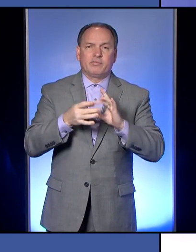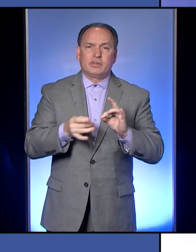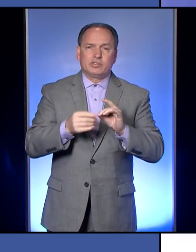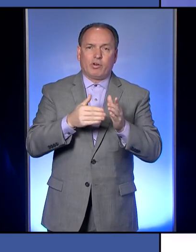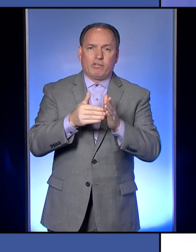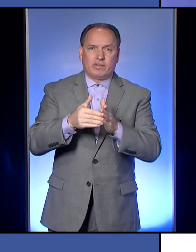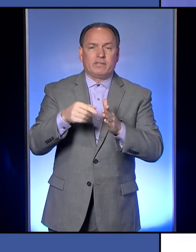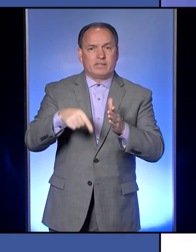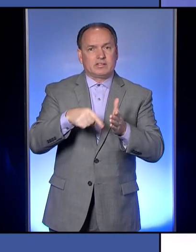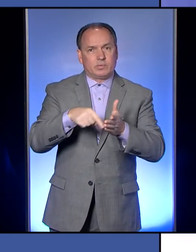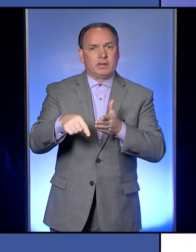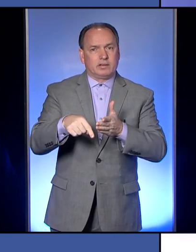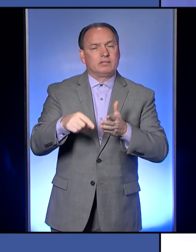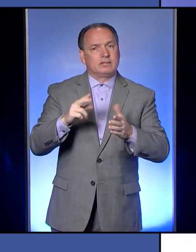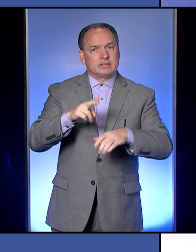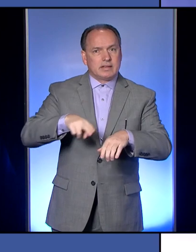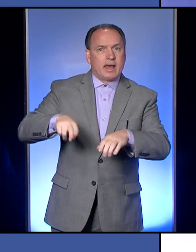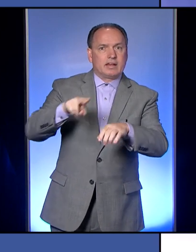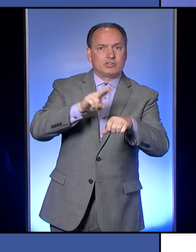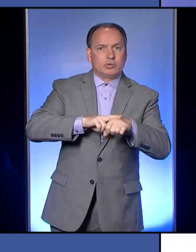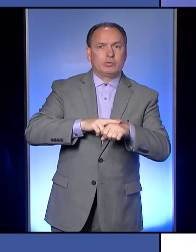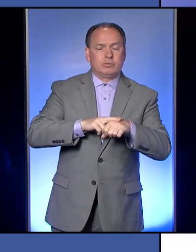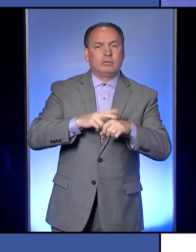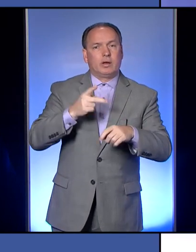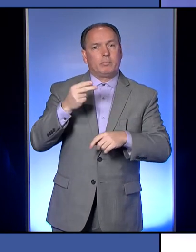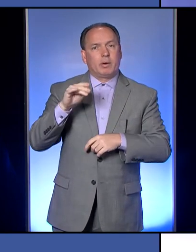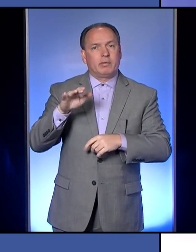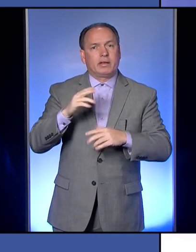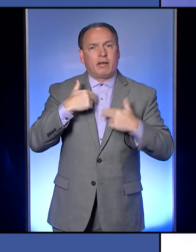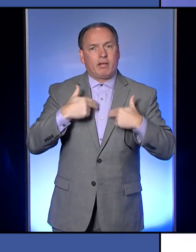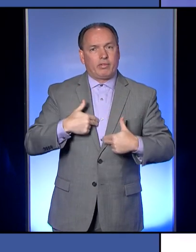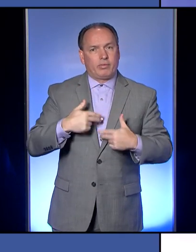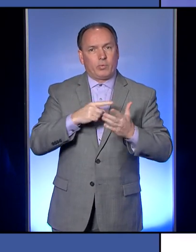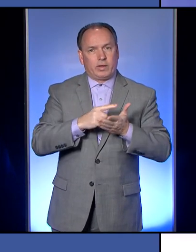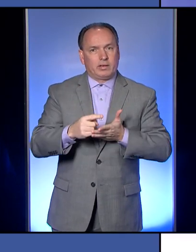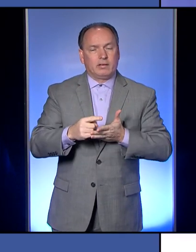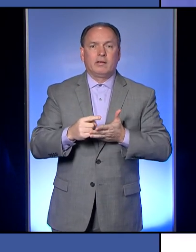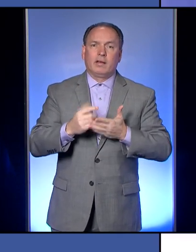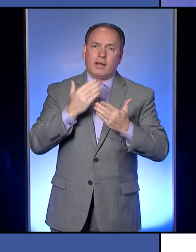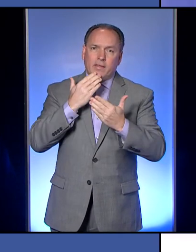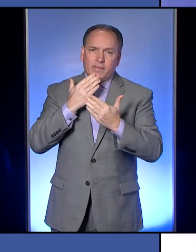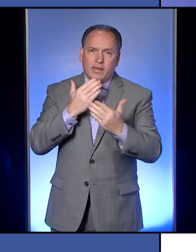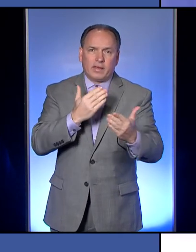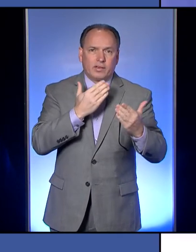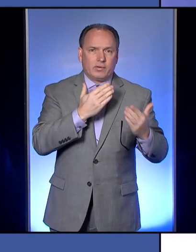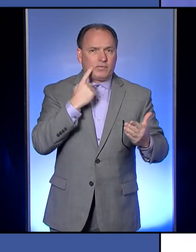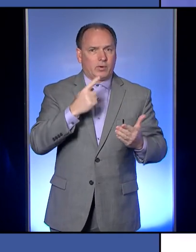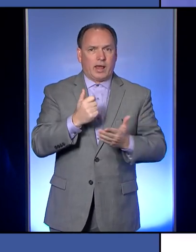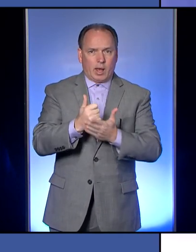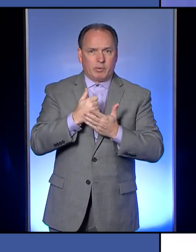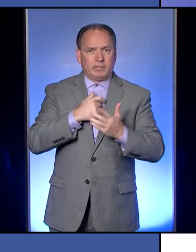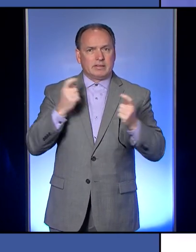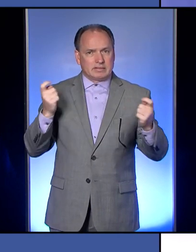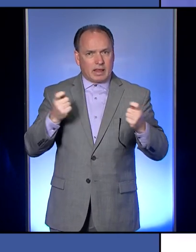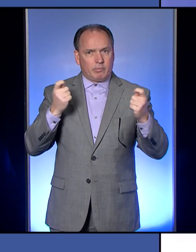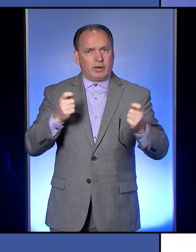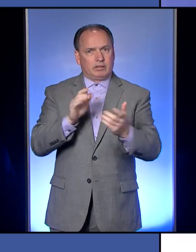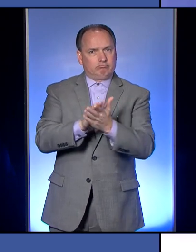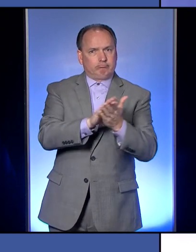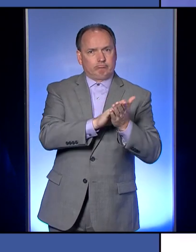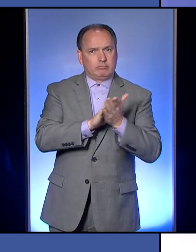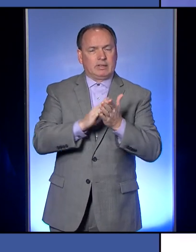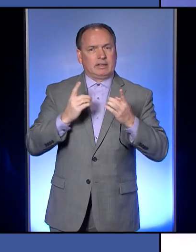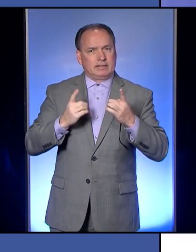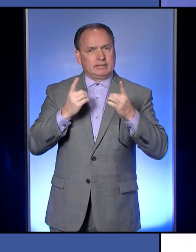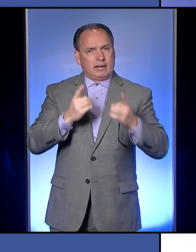is National Public Health Week, and I want to thank all of you who have helped me celebrate the dedicated public health staff who serve us here